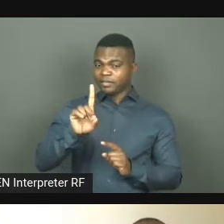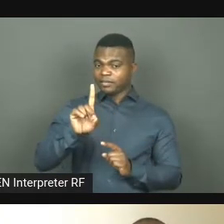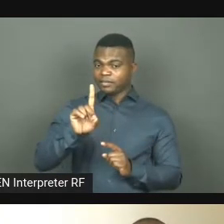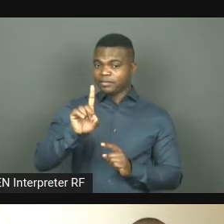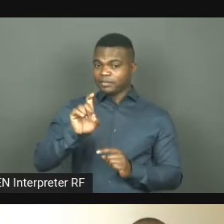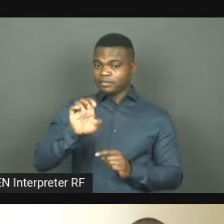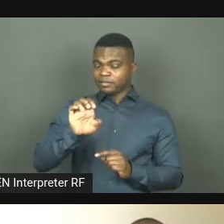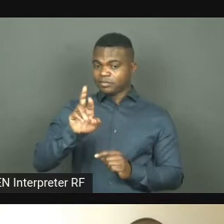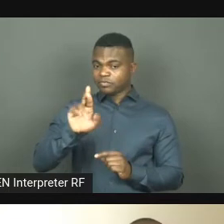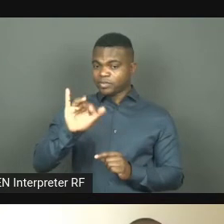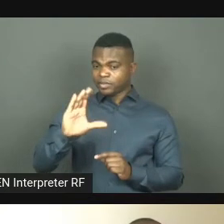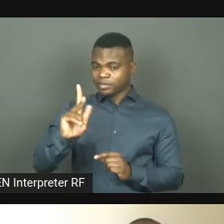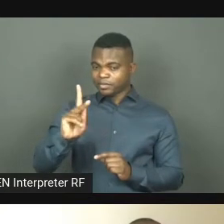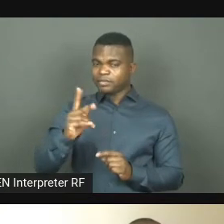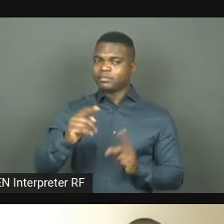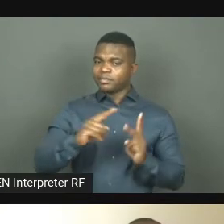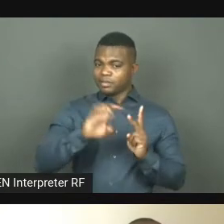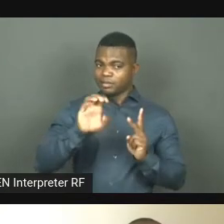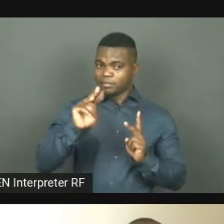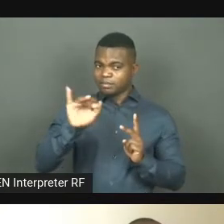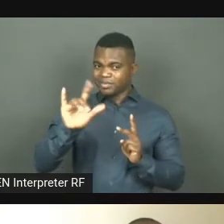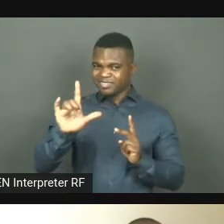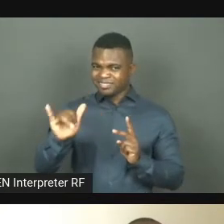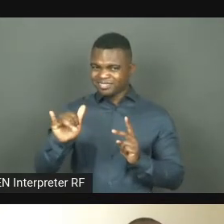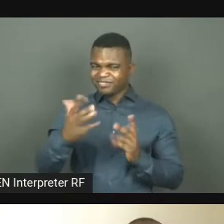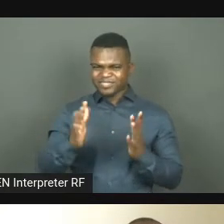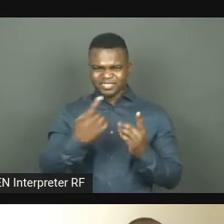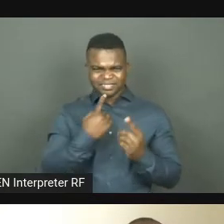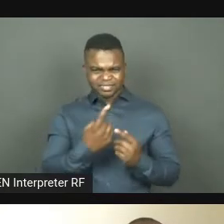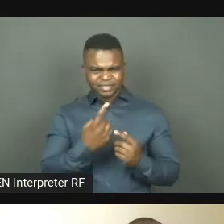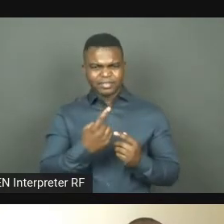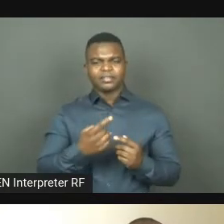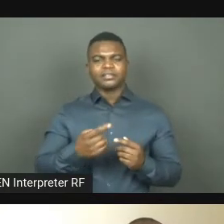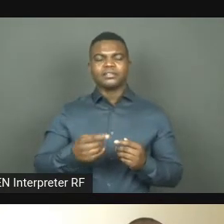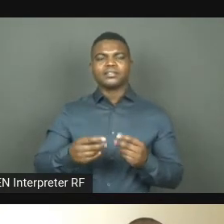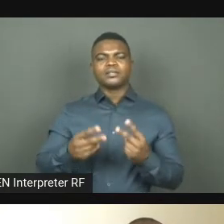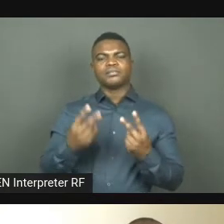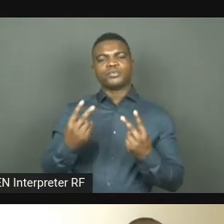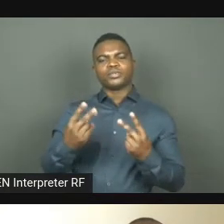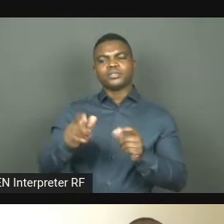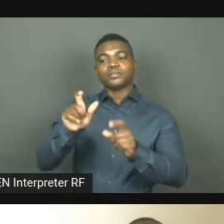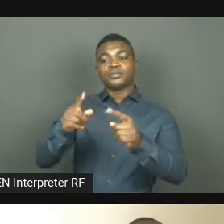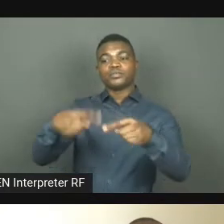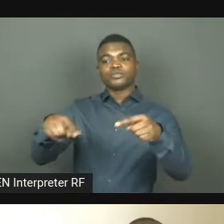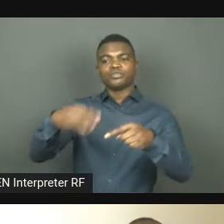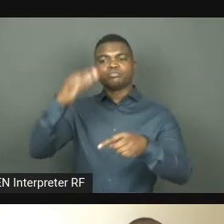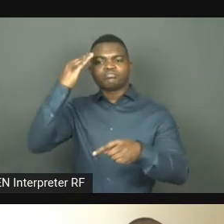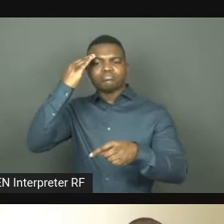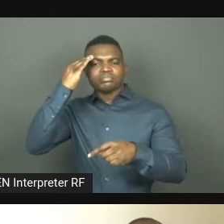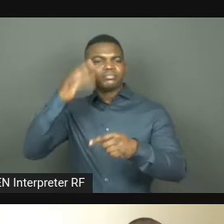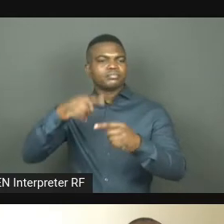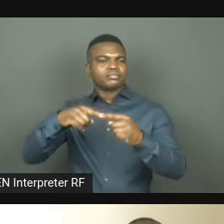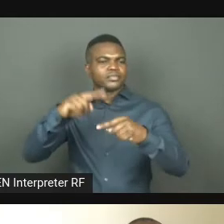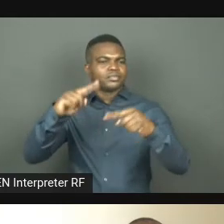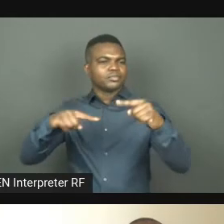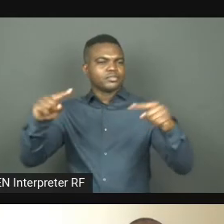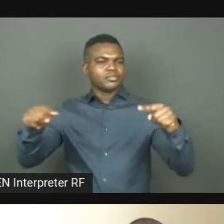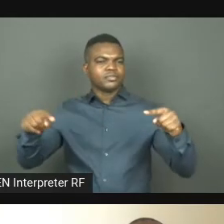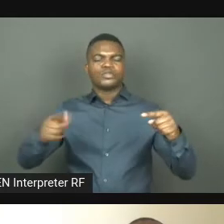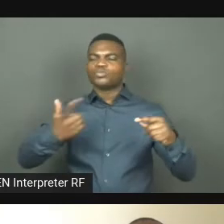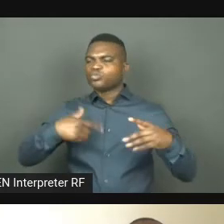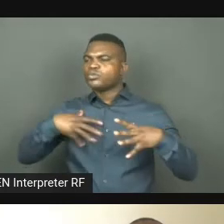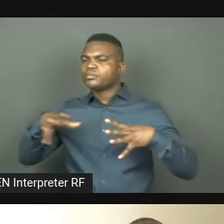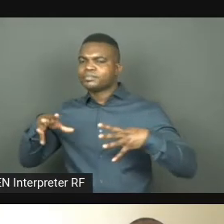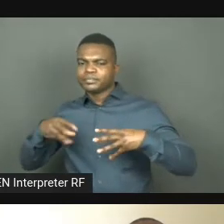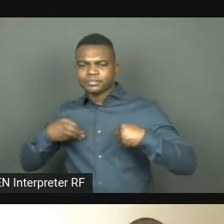be useful in the sense that it really helps you understand that there are injustices, discriminations, but people